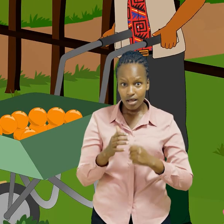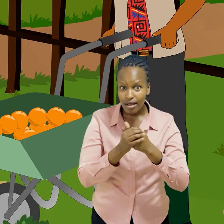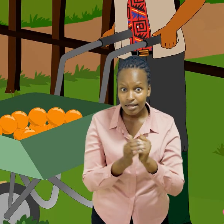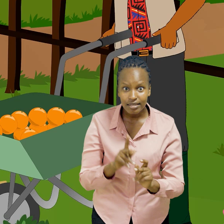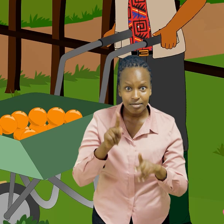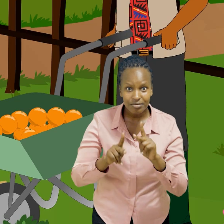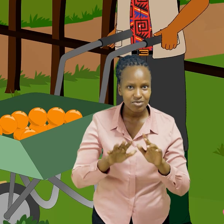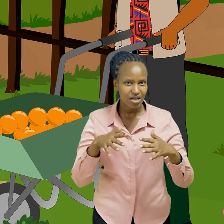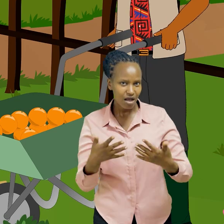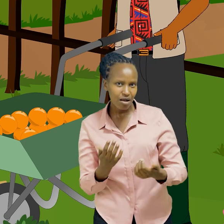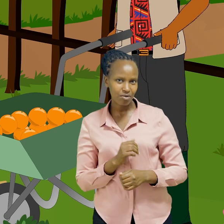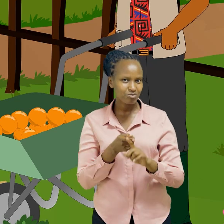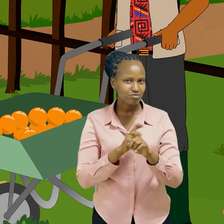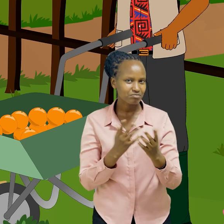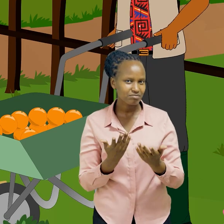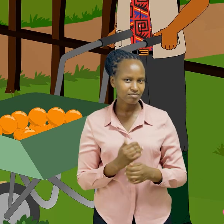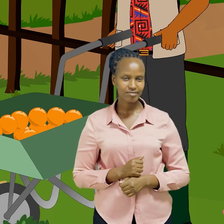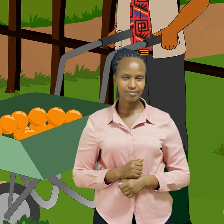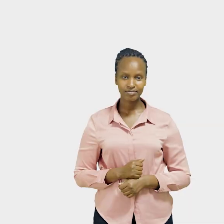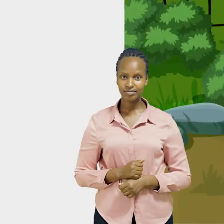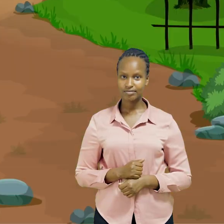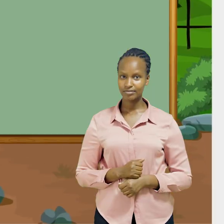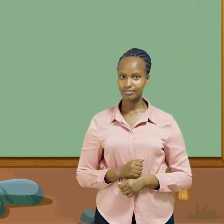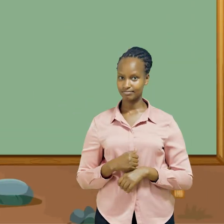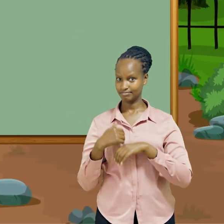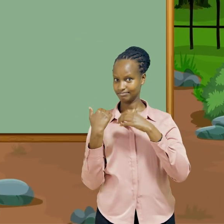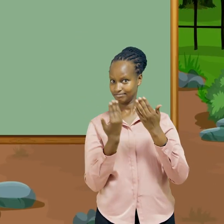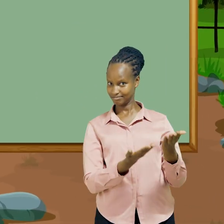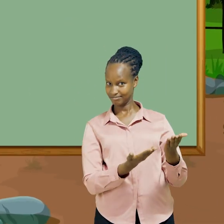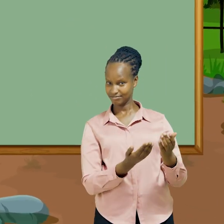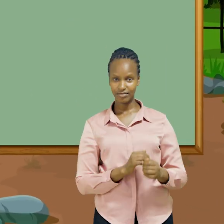material? Where do artificial materials come from?